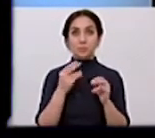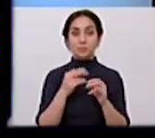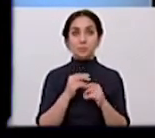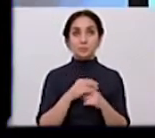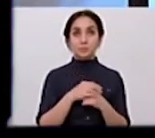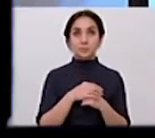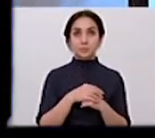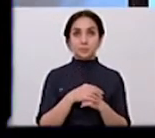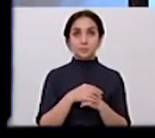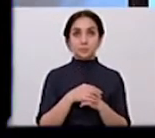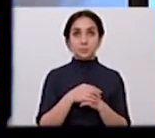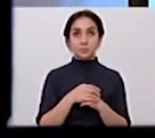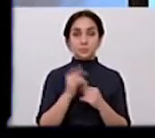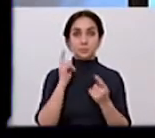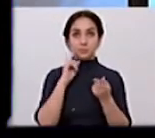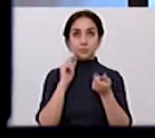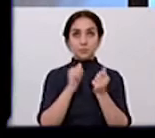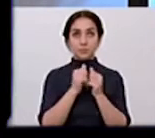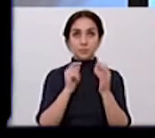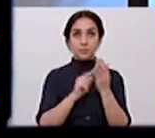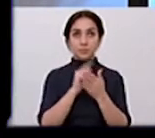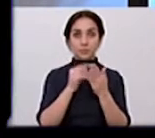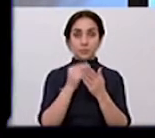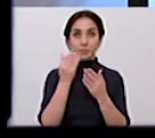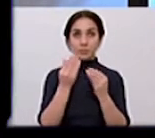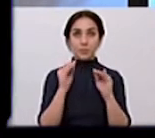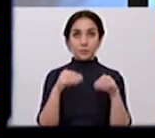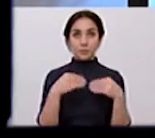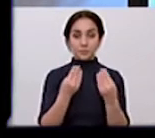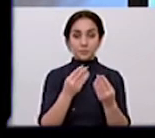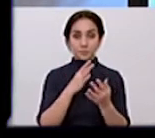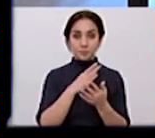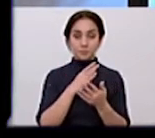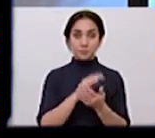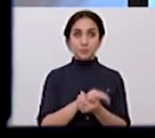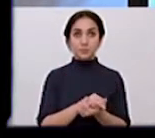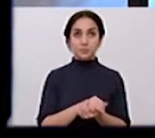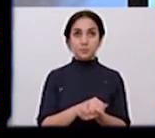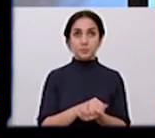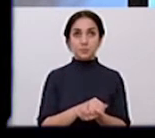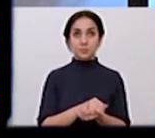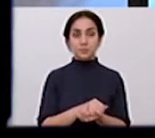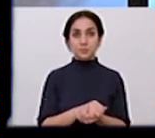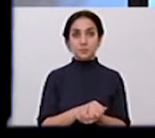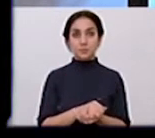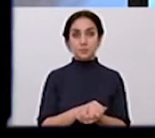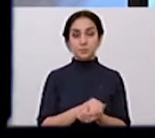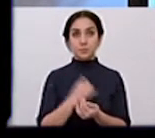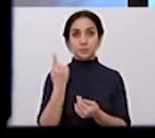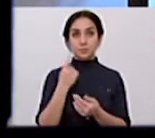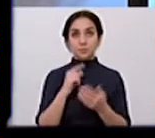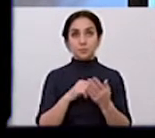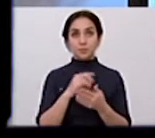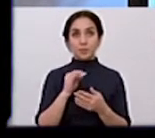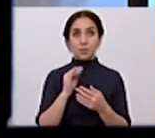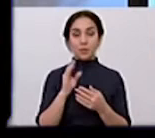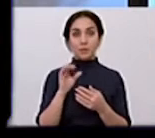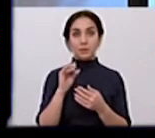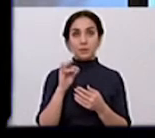birgalikda mustahkamlash uchun savol va topshiriqlar ham tayyorlab kelganman. Demak, aziz o'quvchilar, birinchi savol: